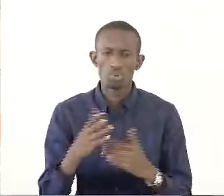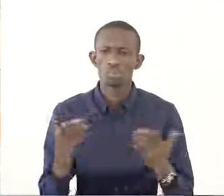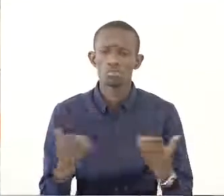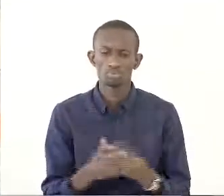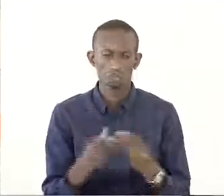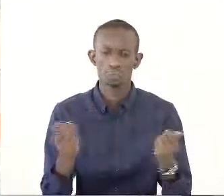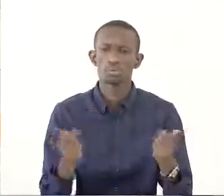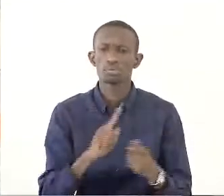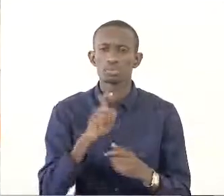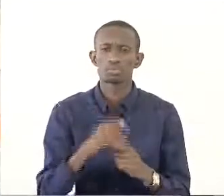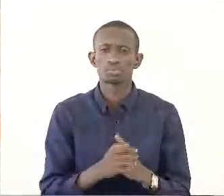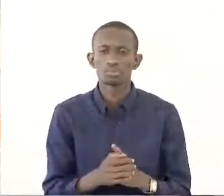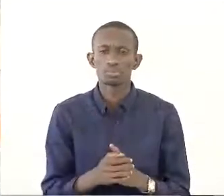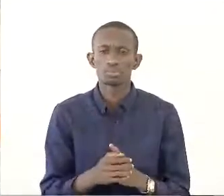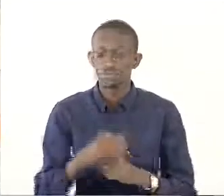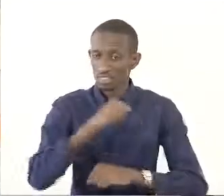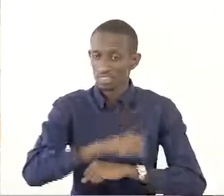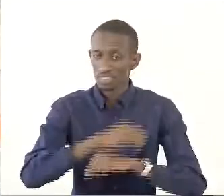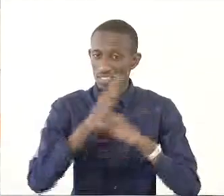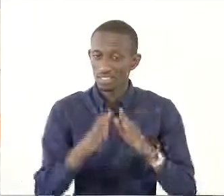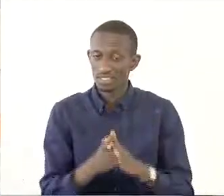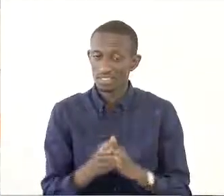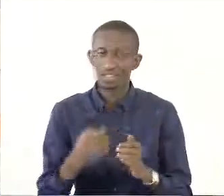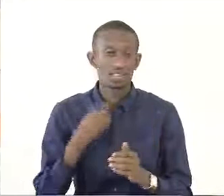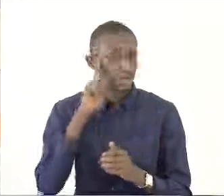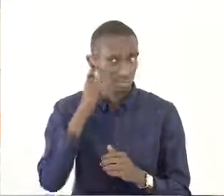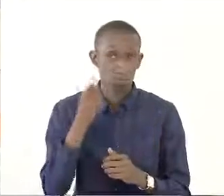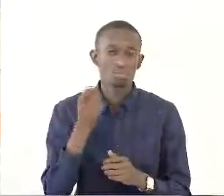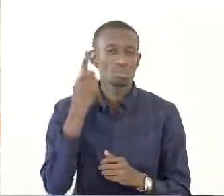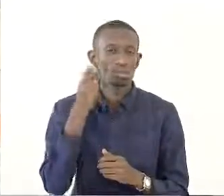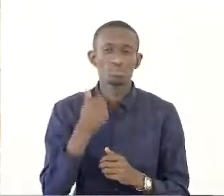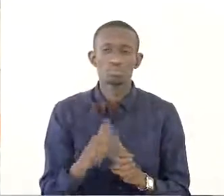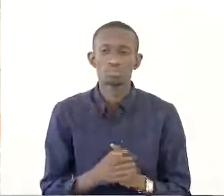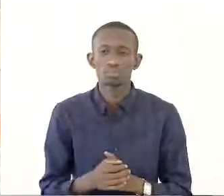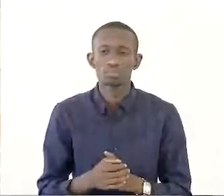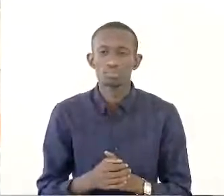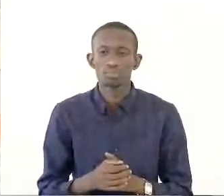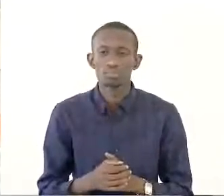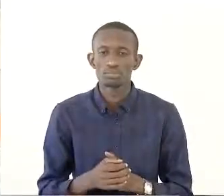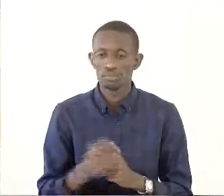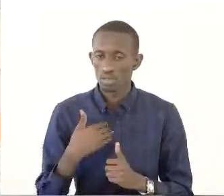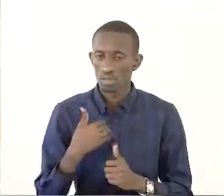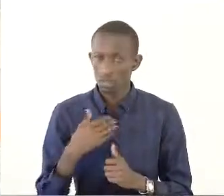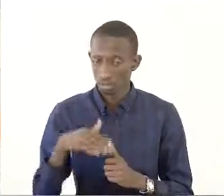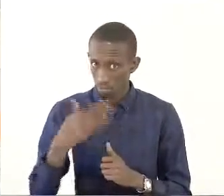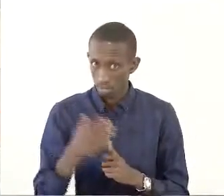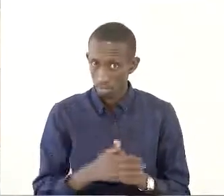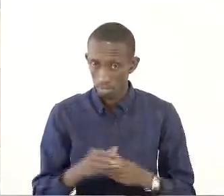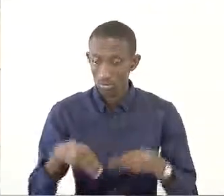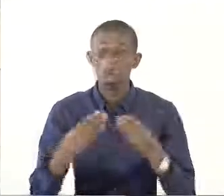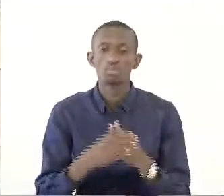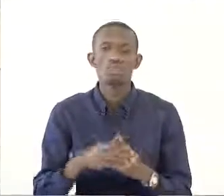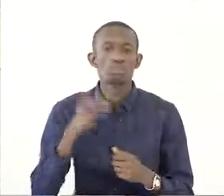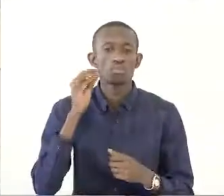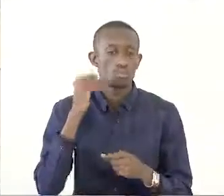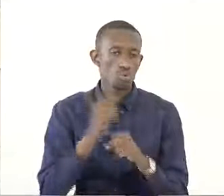were solving. So students, I think this is very understandable. And I am going to give you a homework